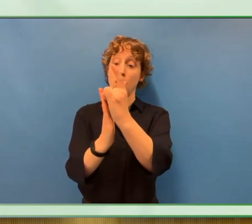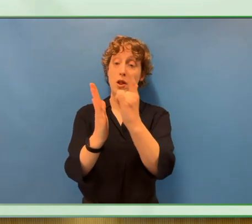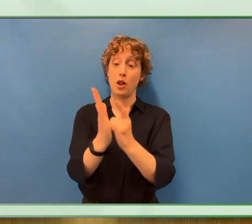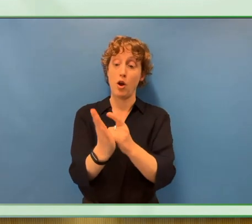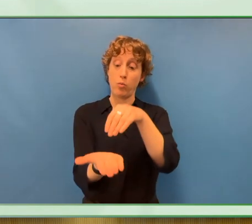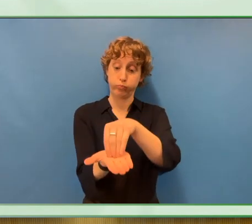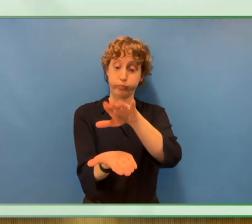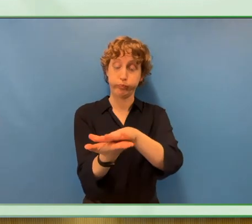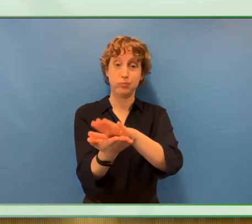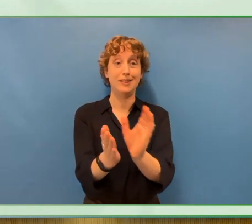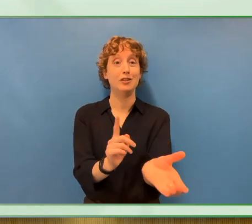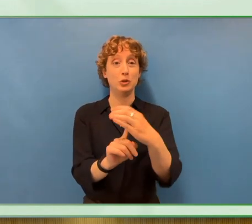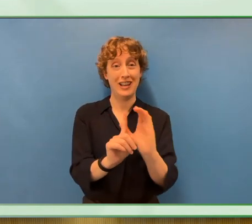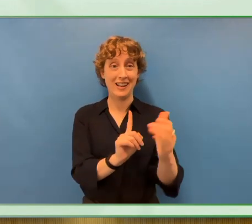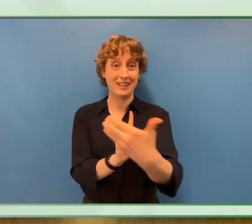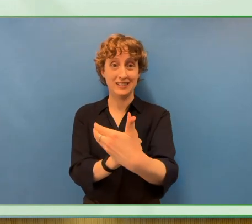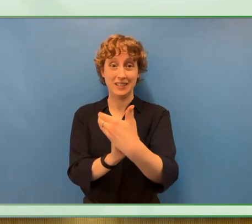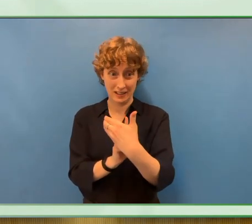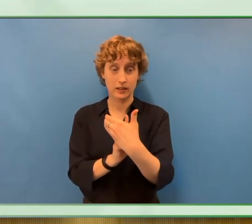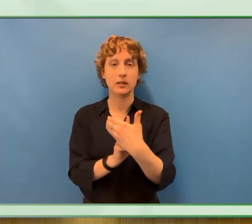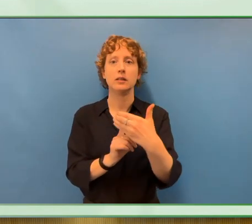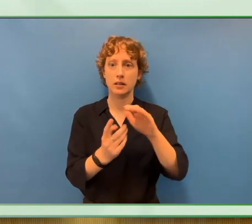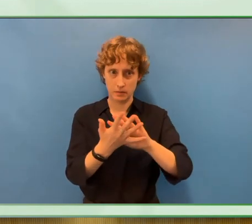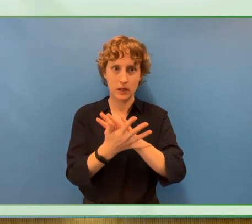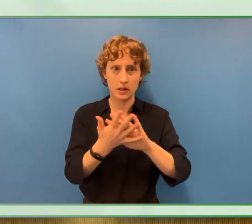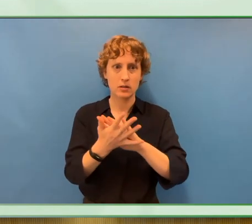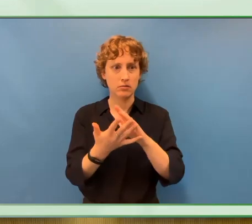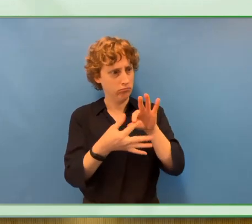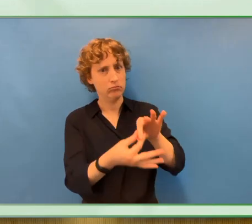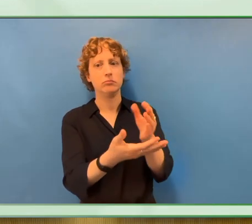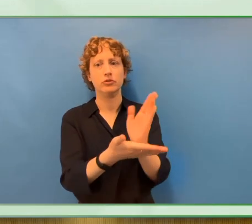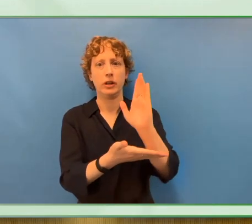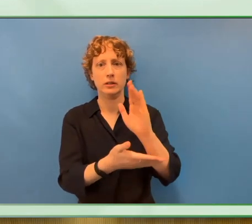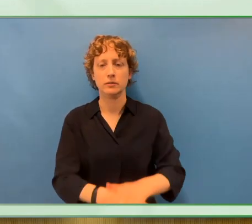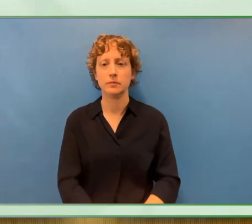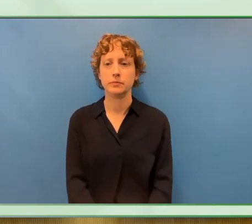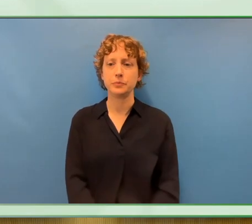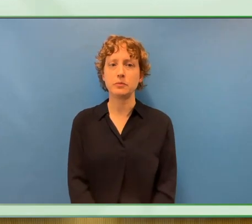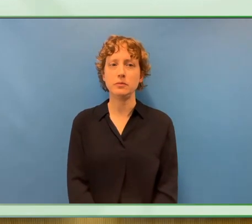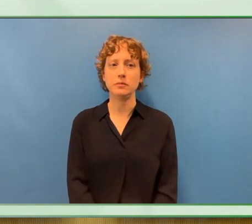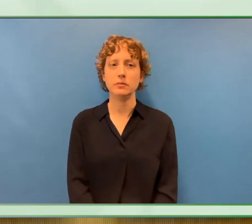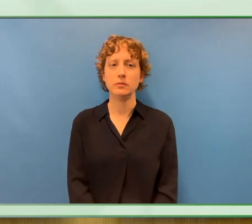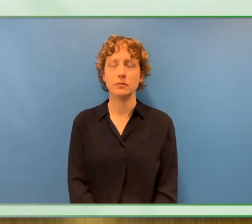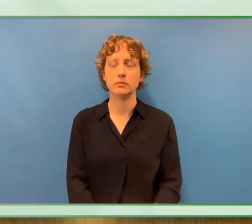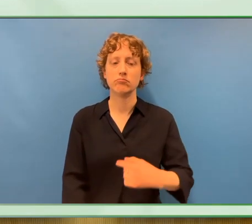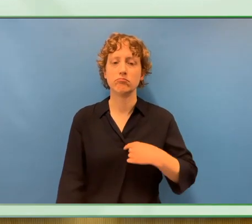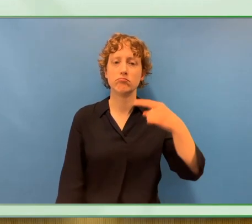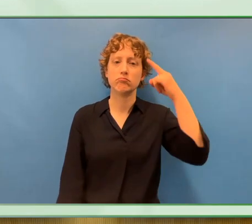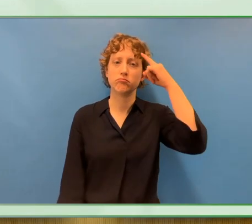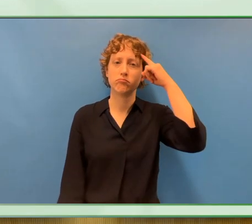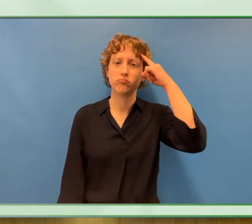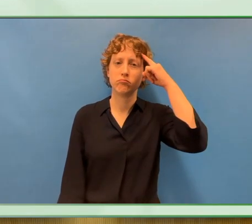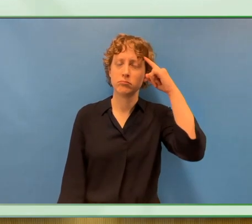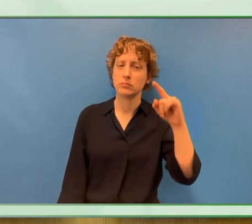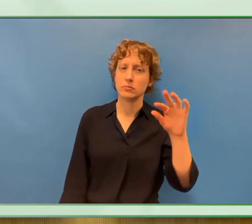enforcement mechanism. But another thing I wanted to raise is that sometimes the discussion is a lot about the